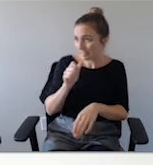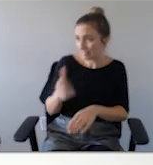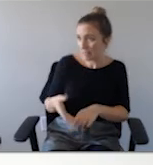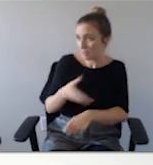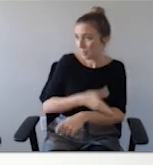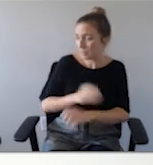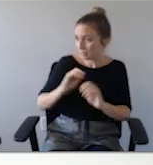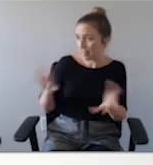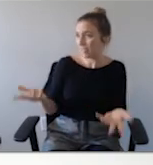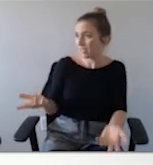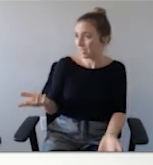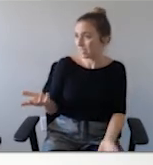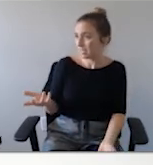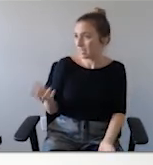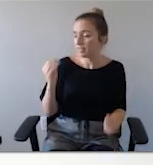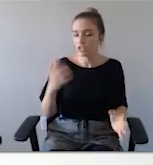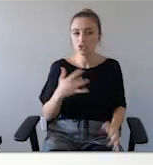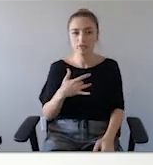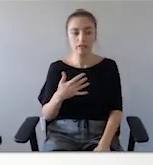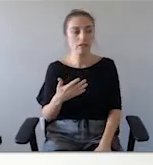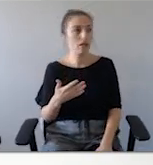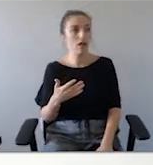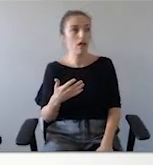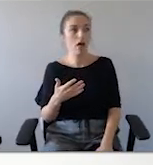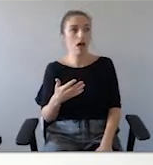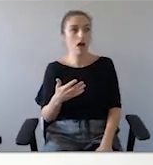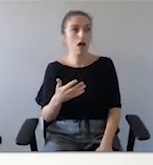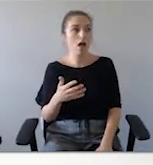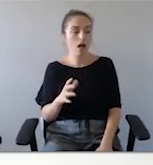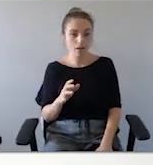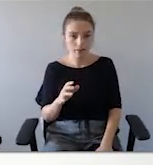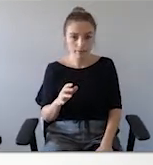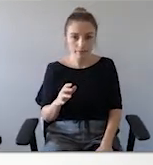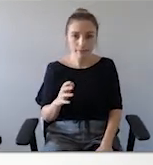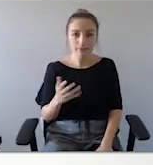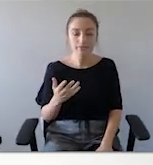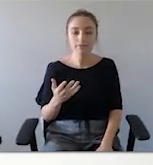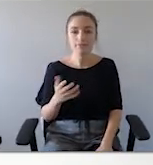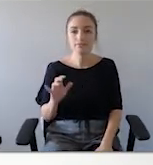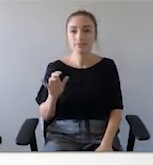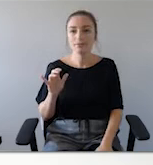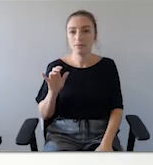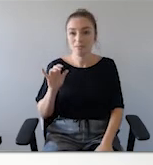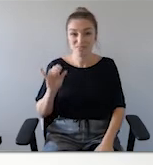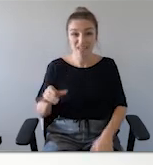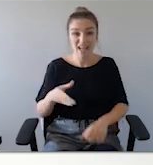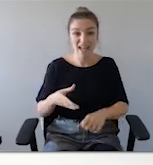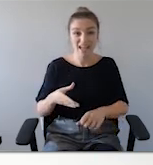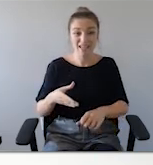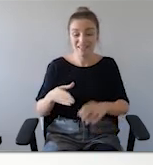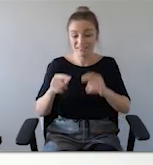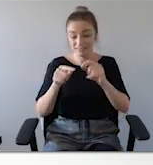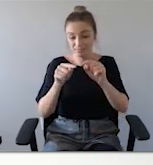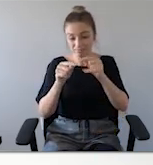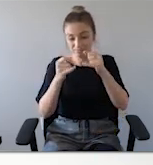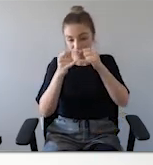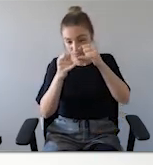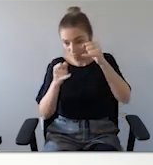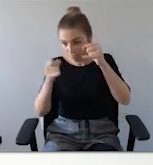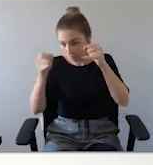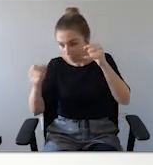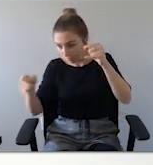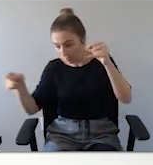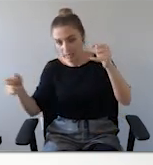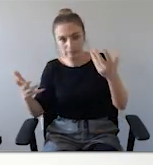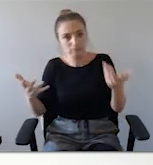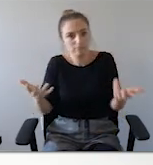didn't know what to say, because that is what that line indicated to his growth in that specific area. Yeah.